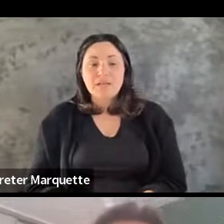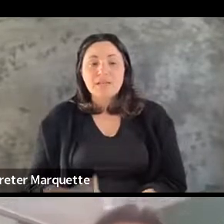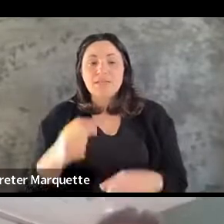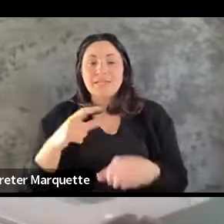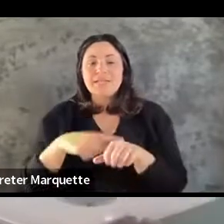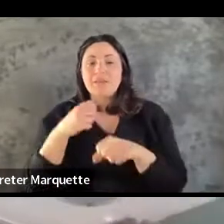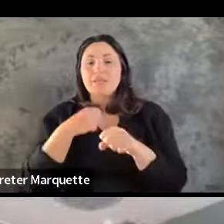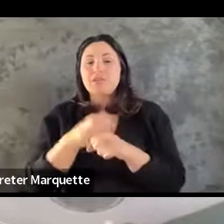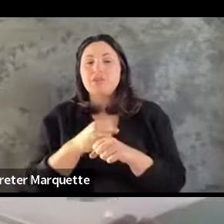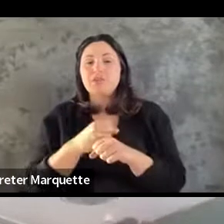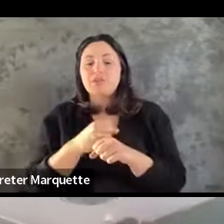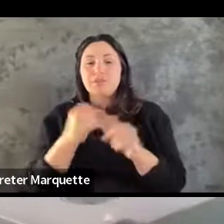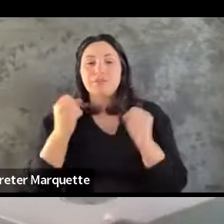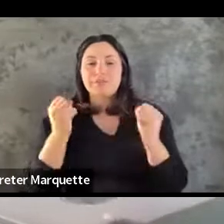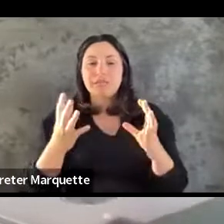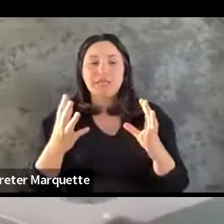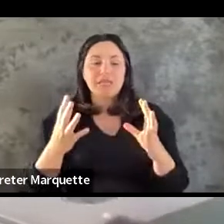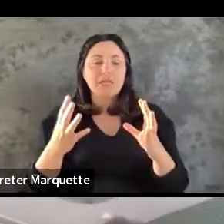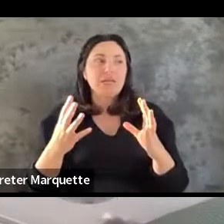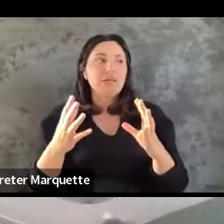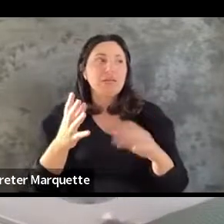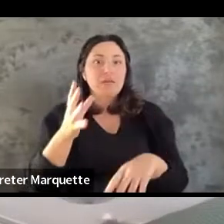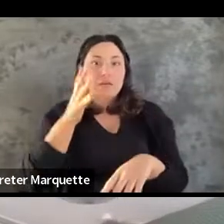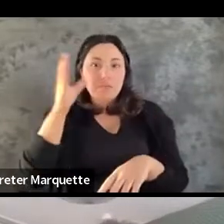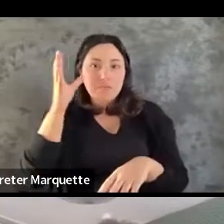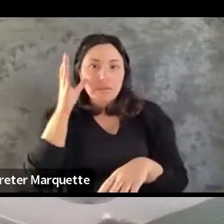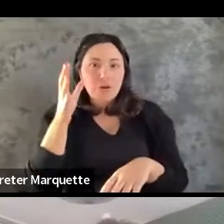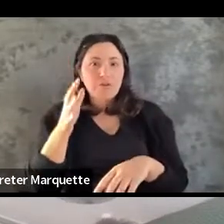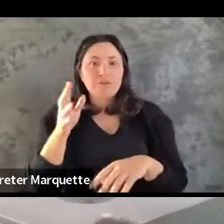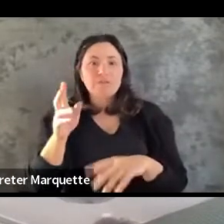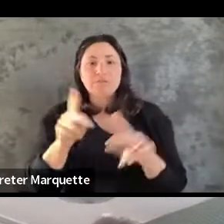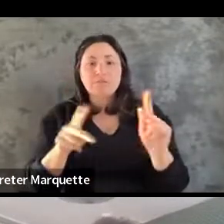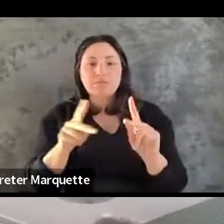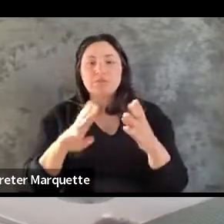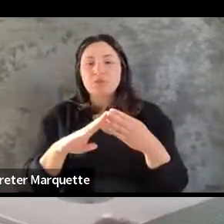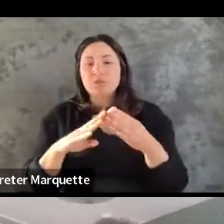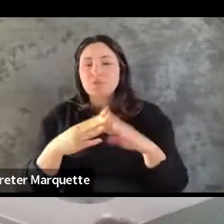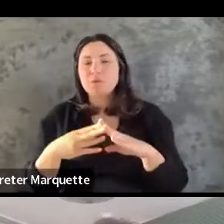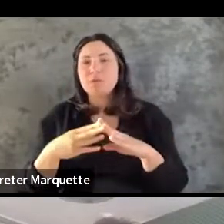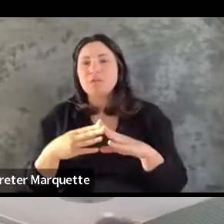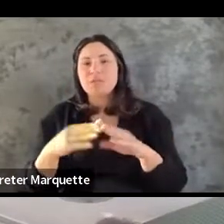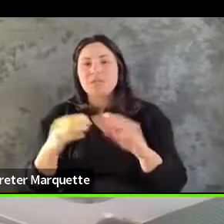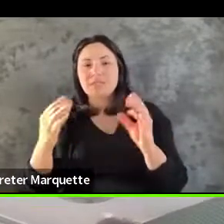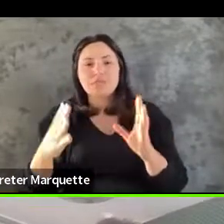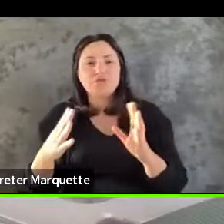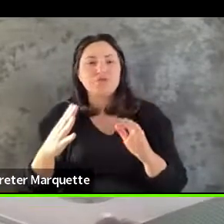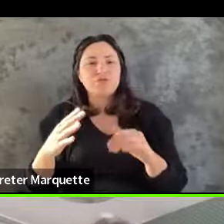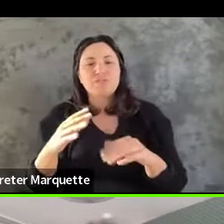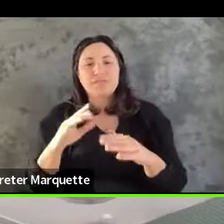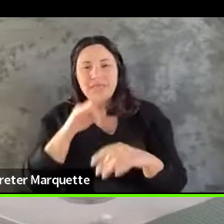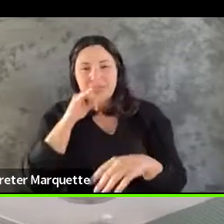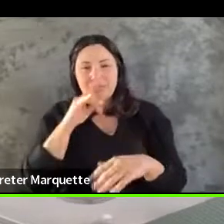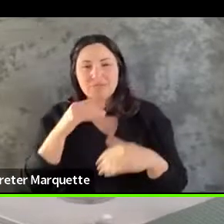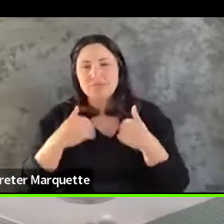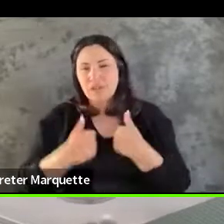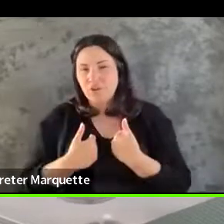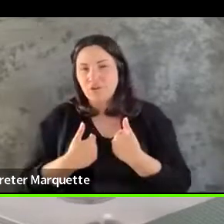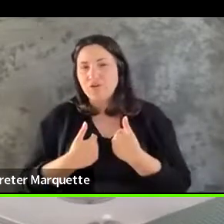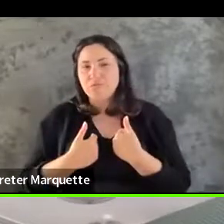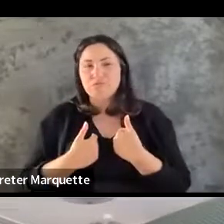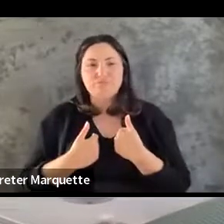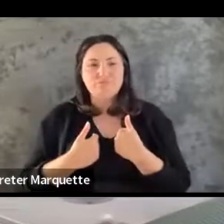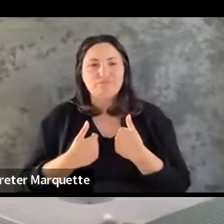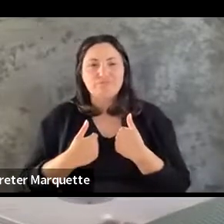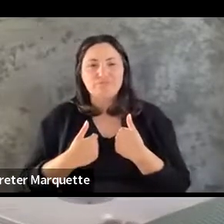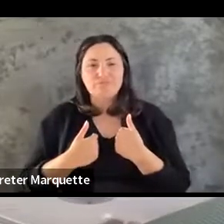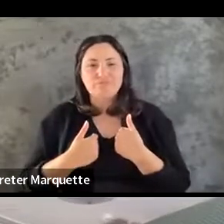folks are tired, families are tired, teachers are tired, students are tired. And what was so